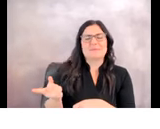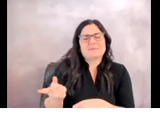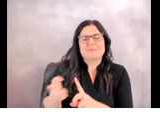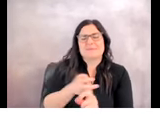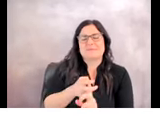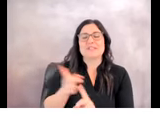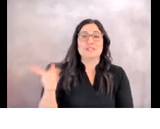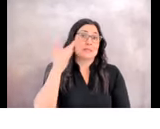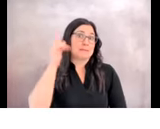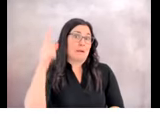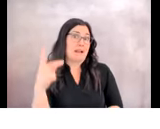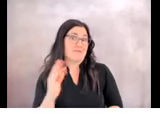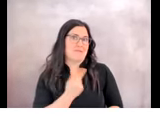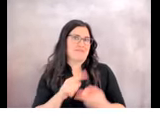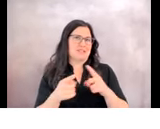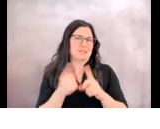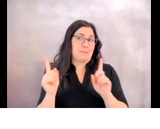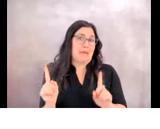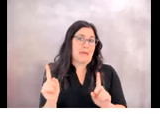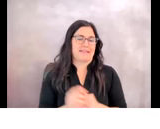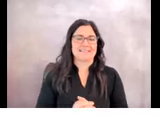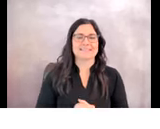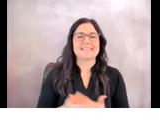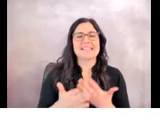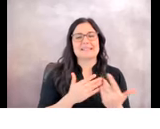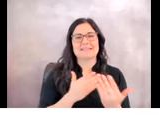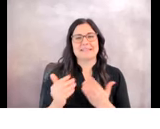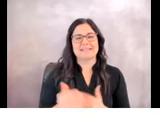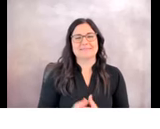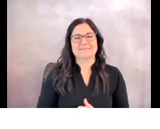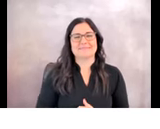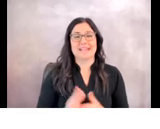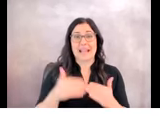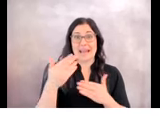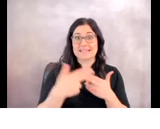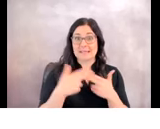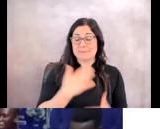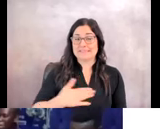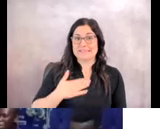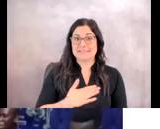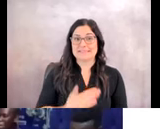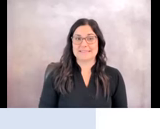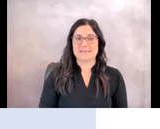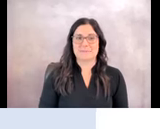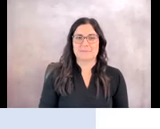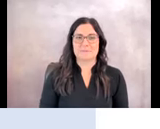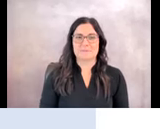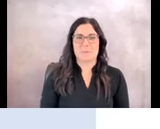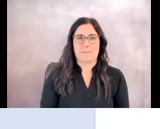smart half of that friendship. So anyway, next slide, please.